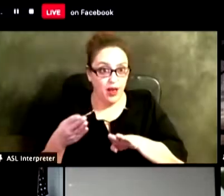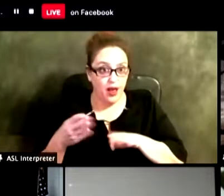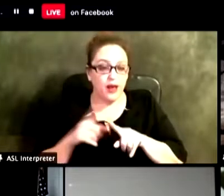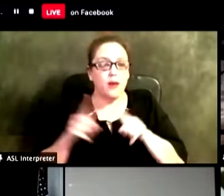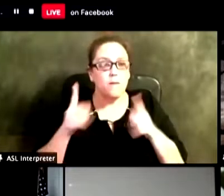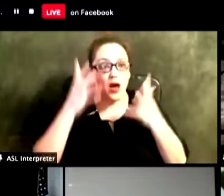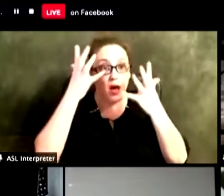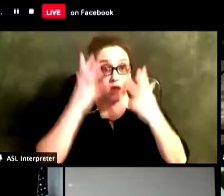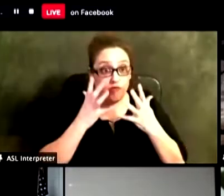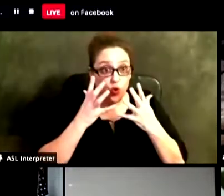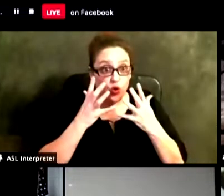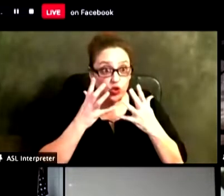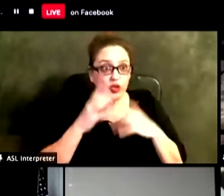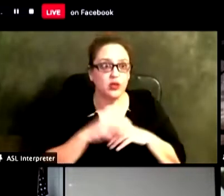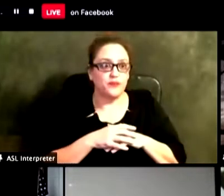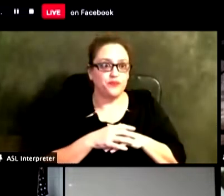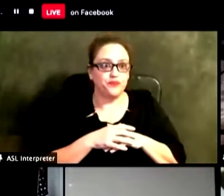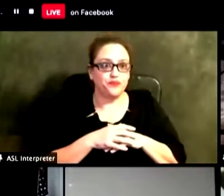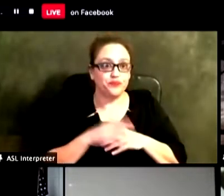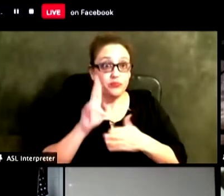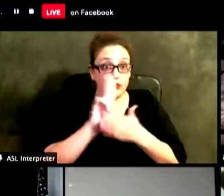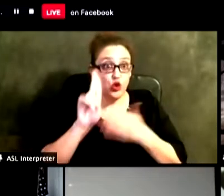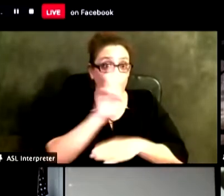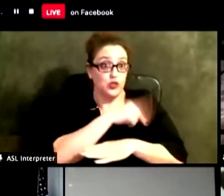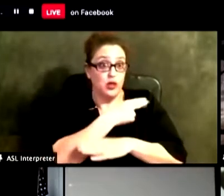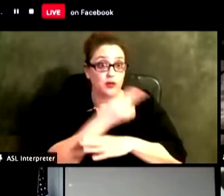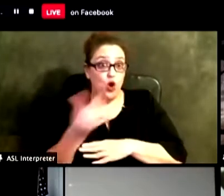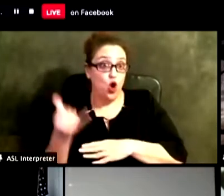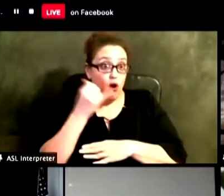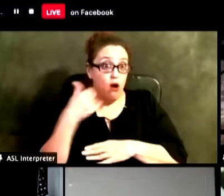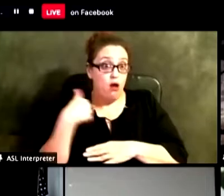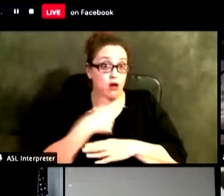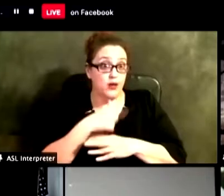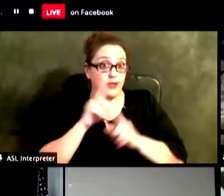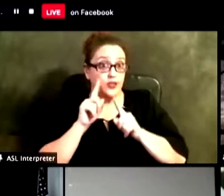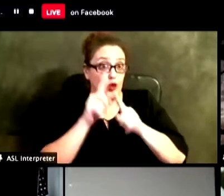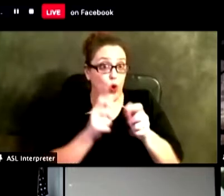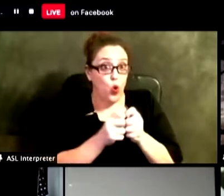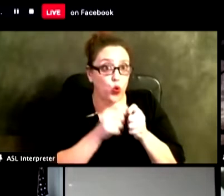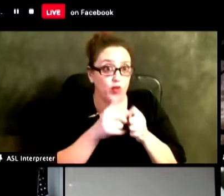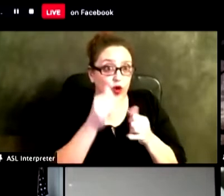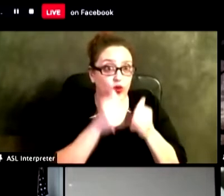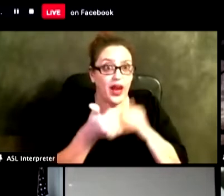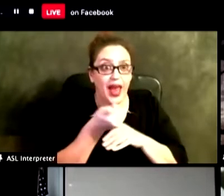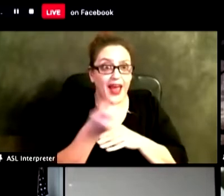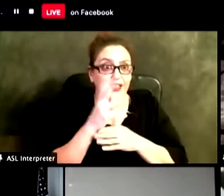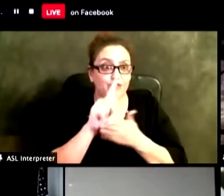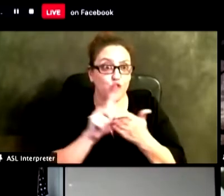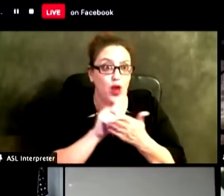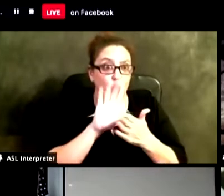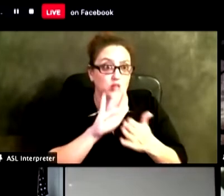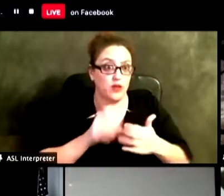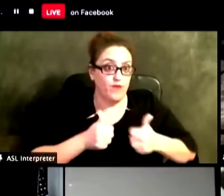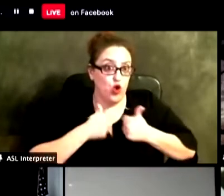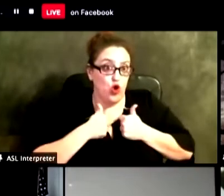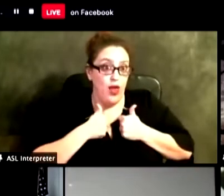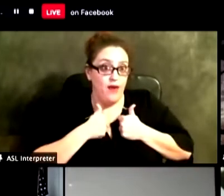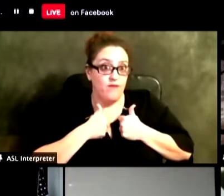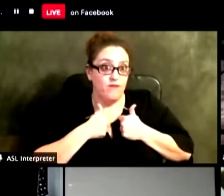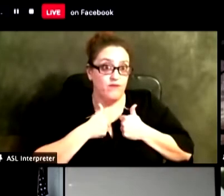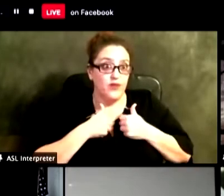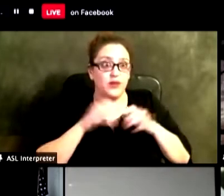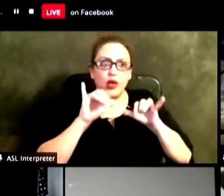we were called at the university hospital to be with her the last few hours of her life. It was the same night that this young woman was killed up at